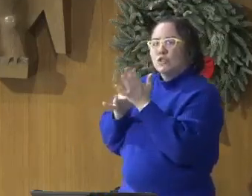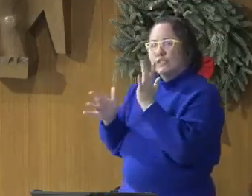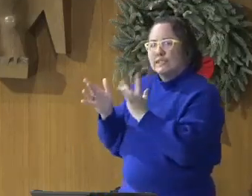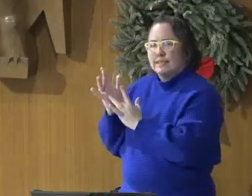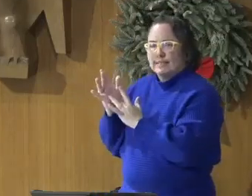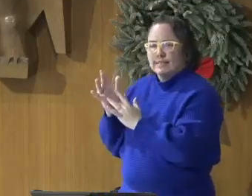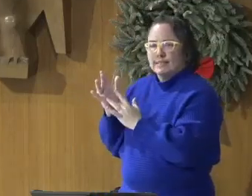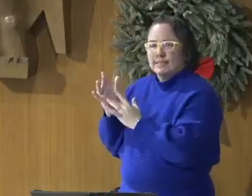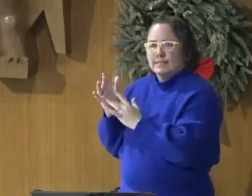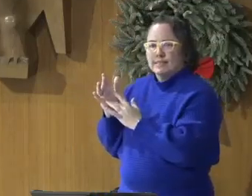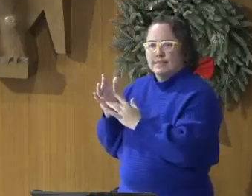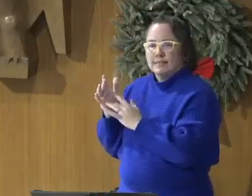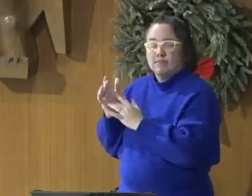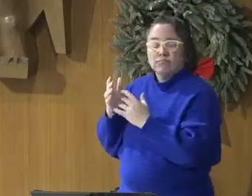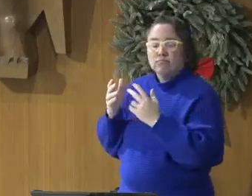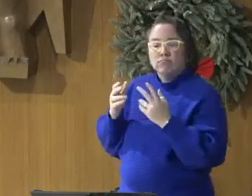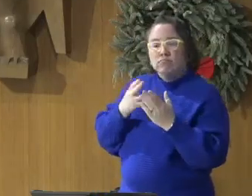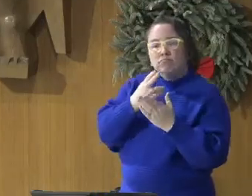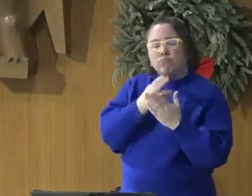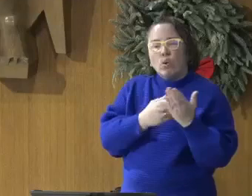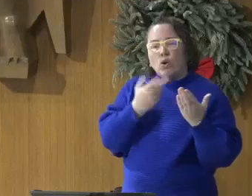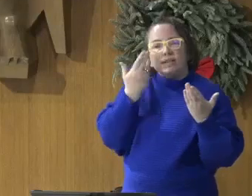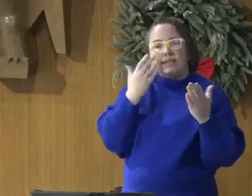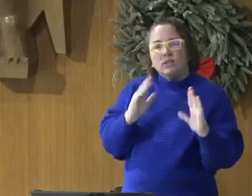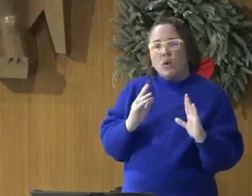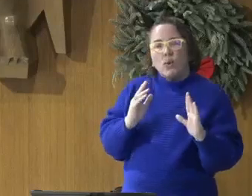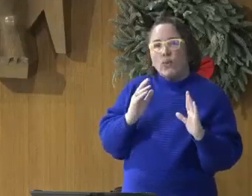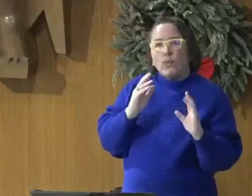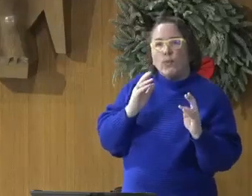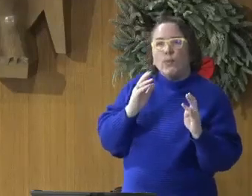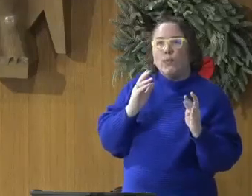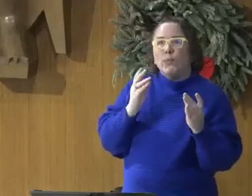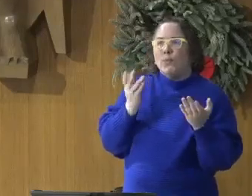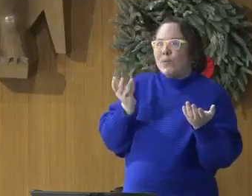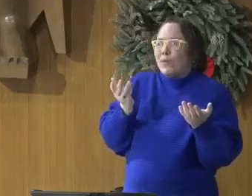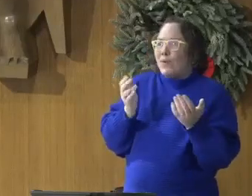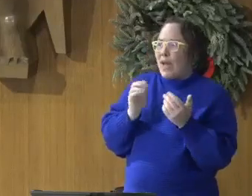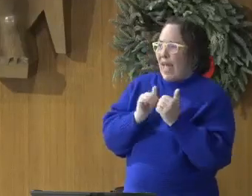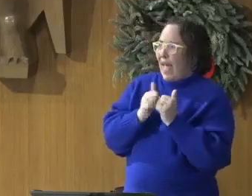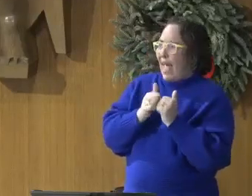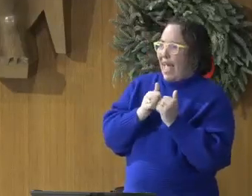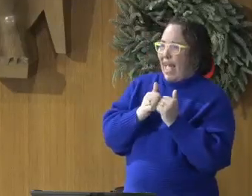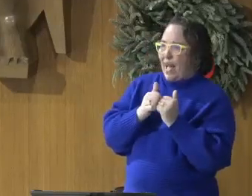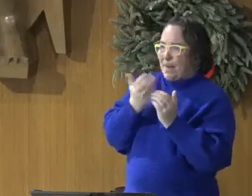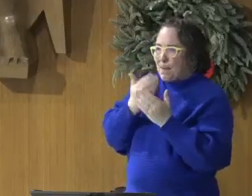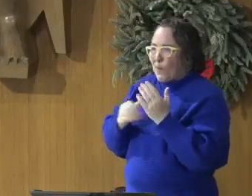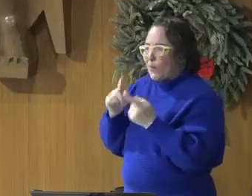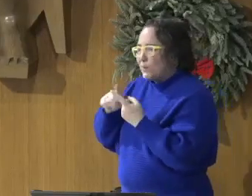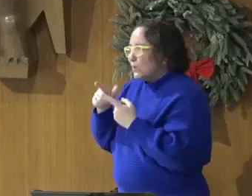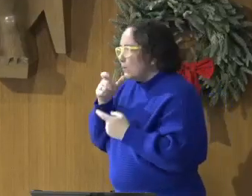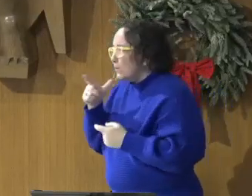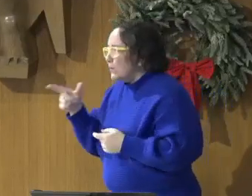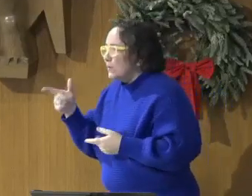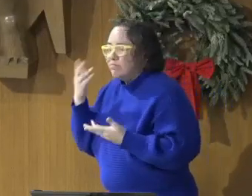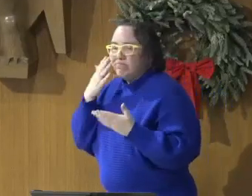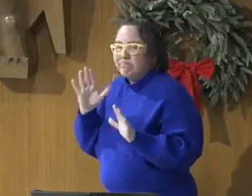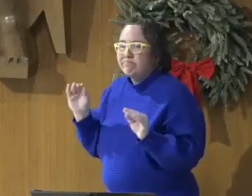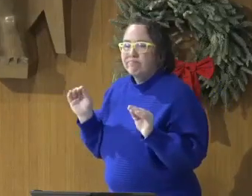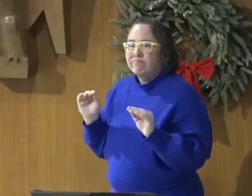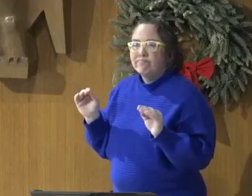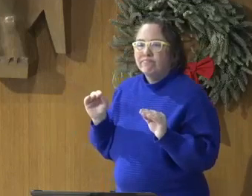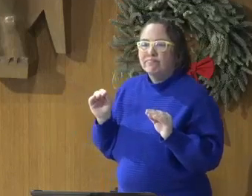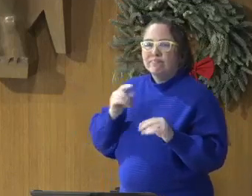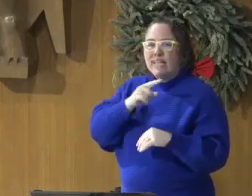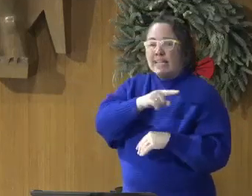Messiah, the Savior, would be born to this weary, lower-class couple. They didn't